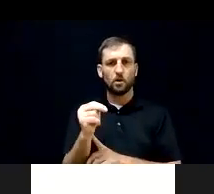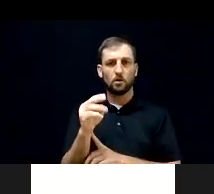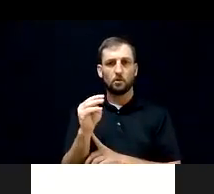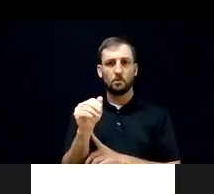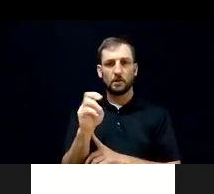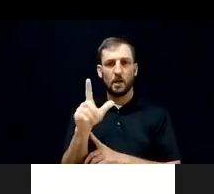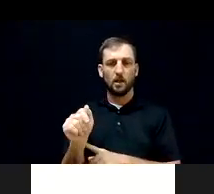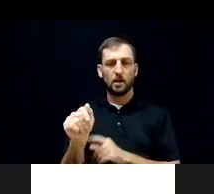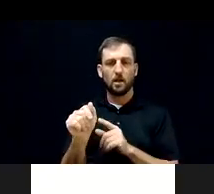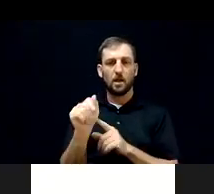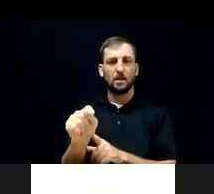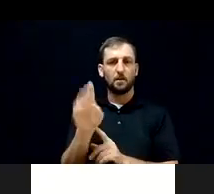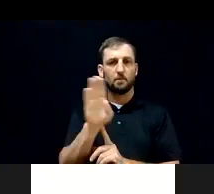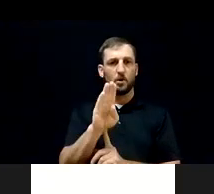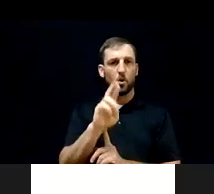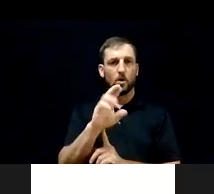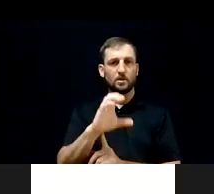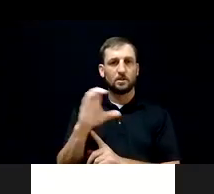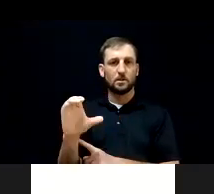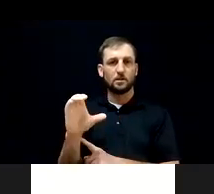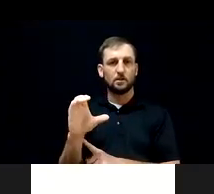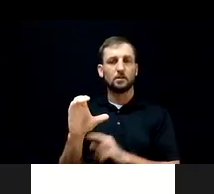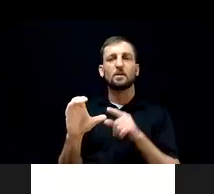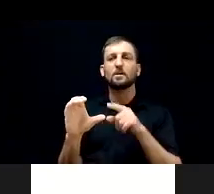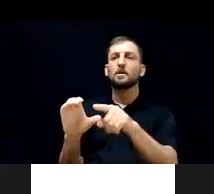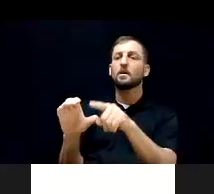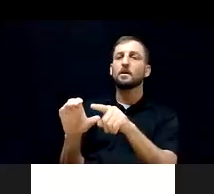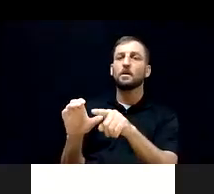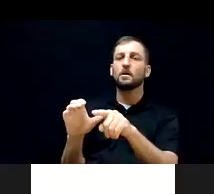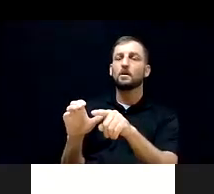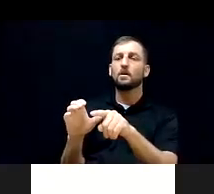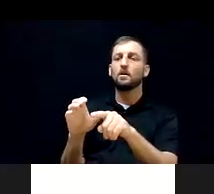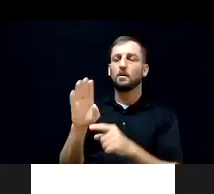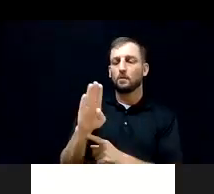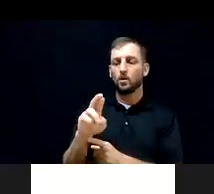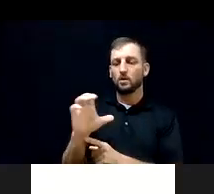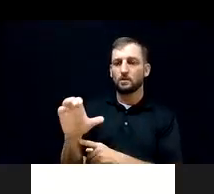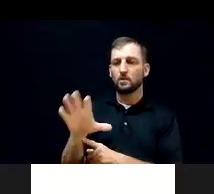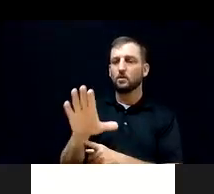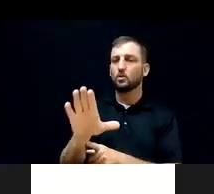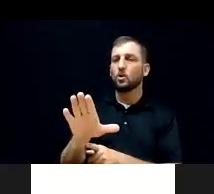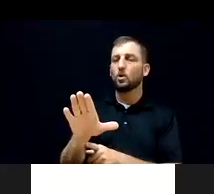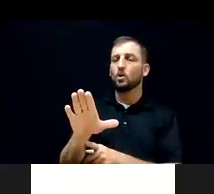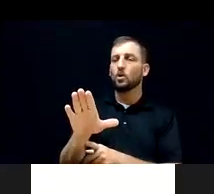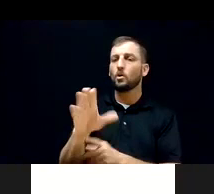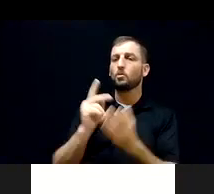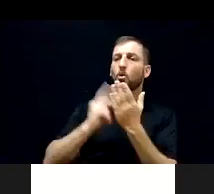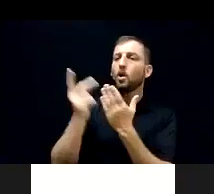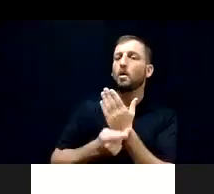at BRCC. What are the overall goals of your program at